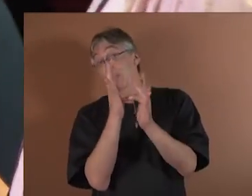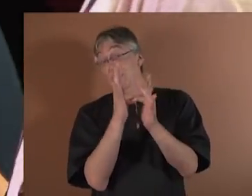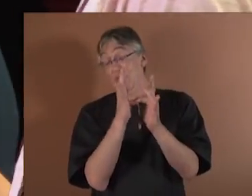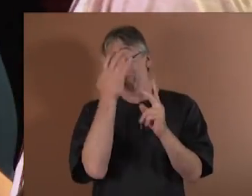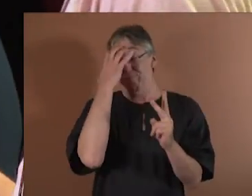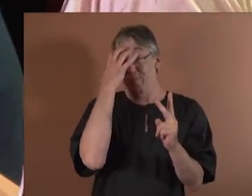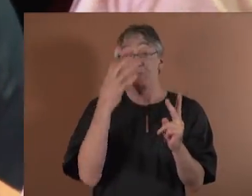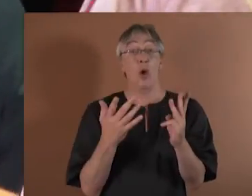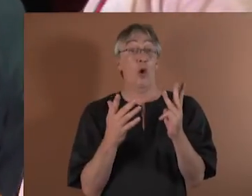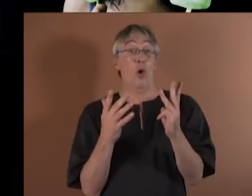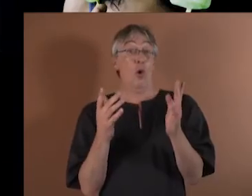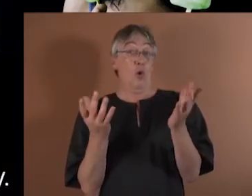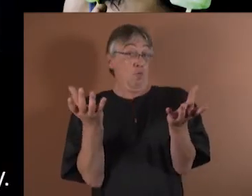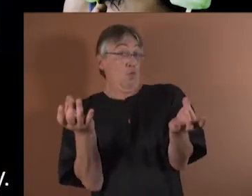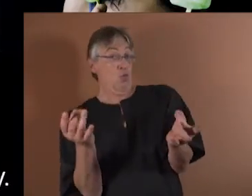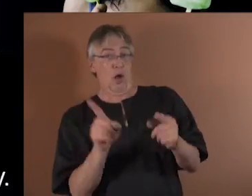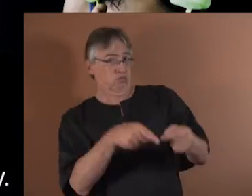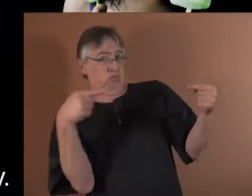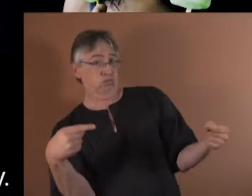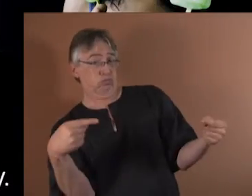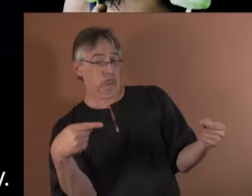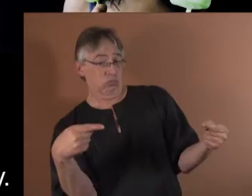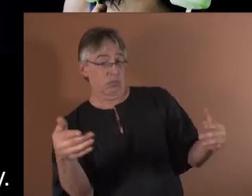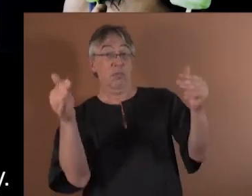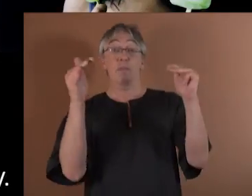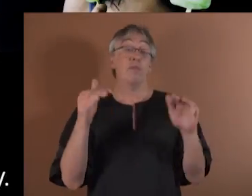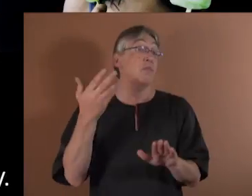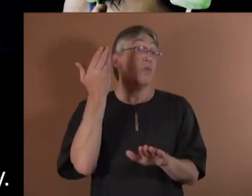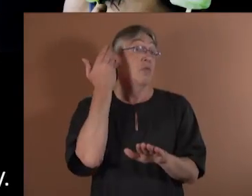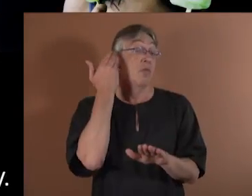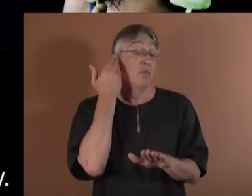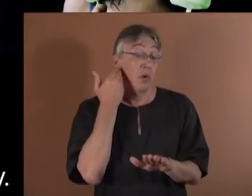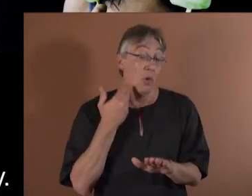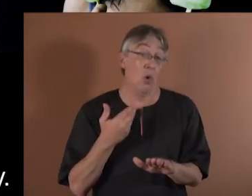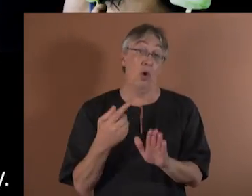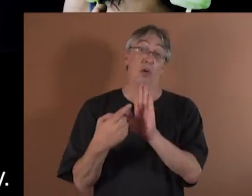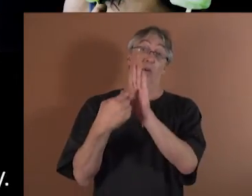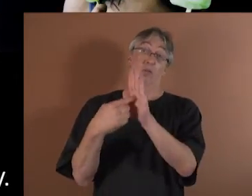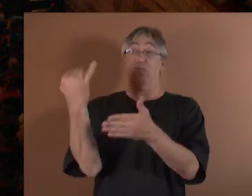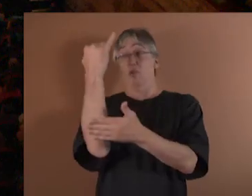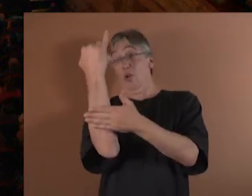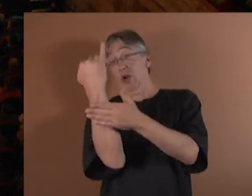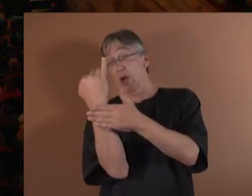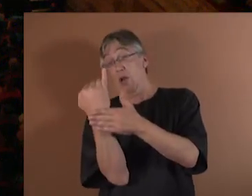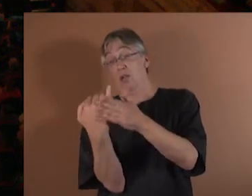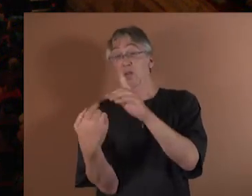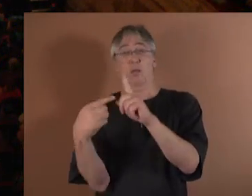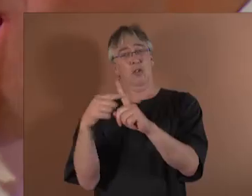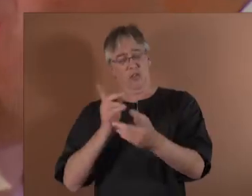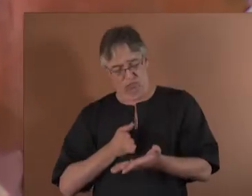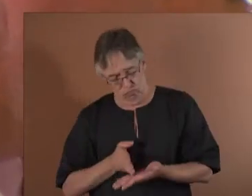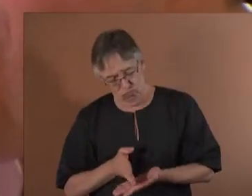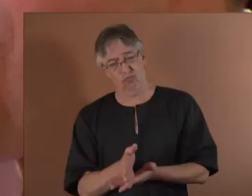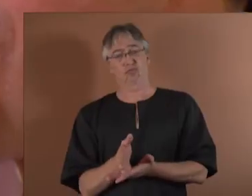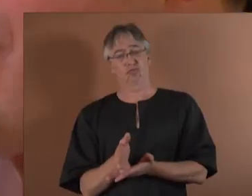have Buddha. a defender. Then we have Van Gogh... ...as an icon of art... ...but also of authenticity and reality.